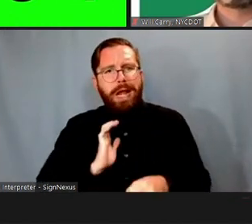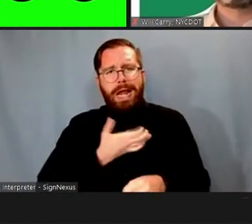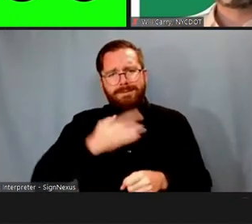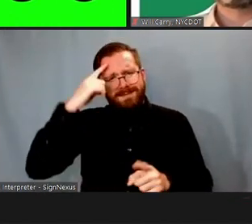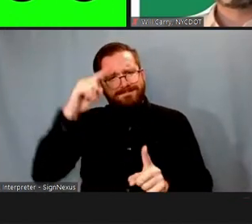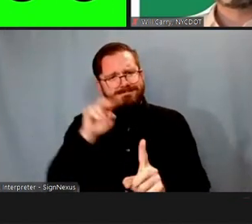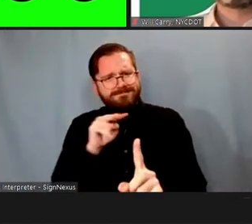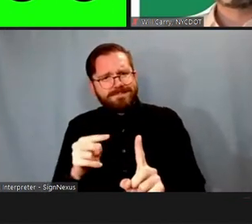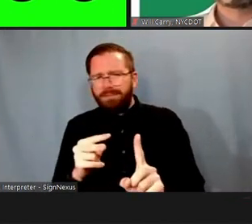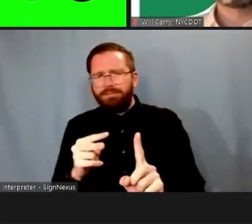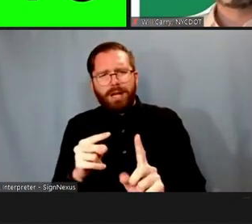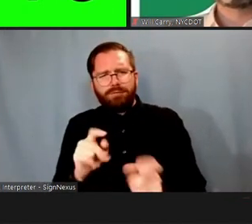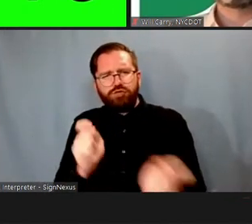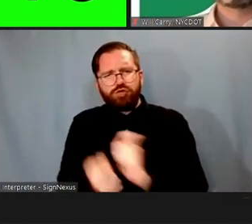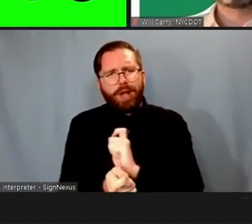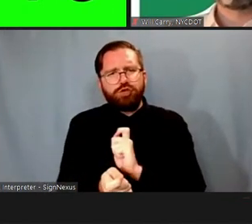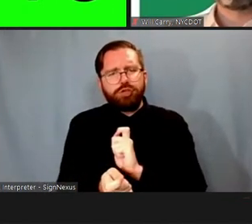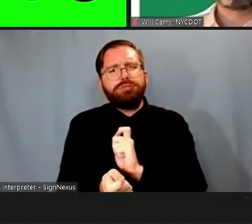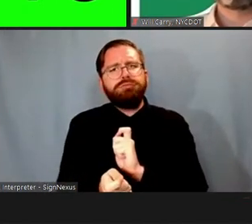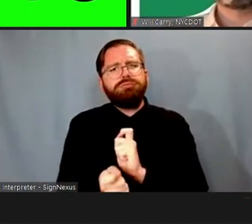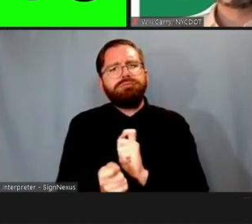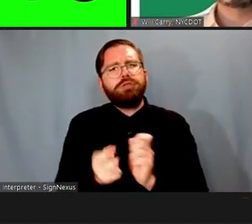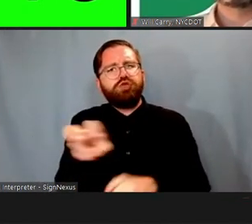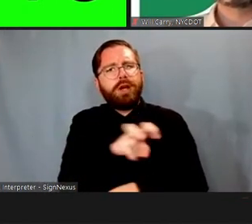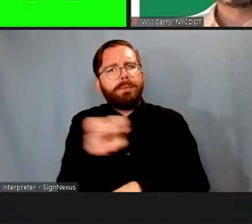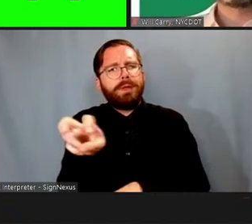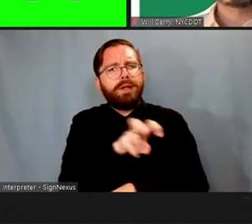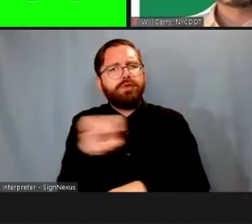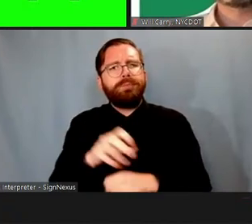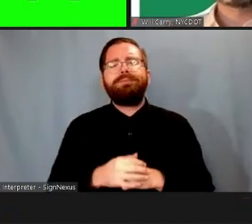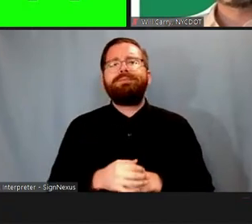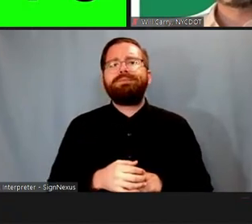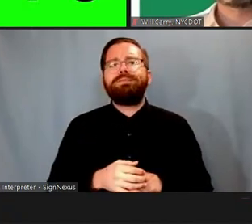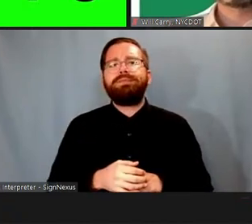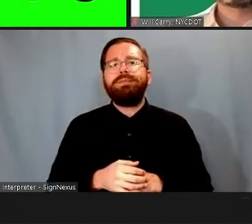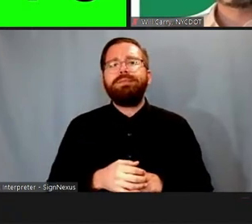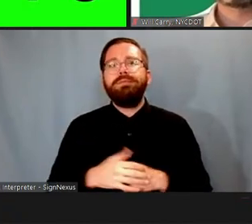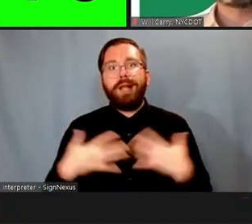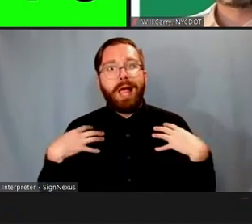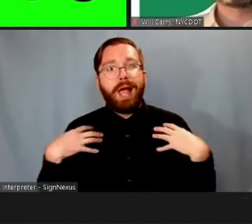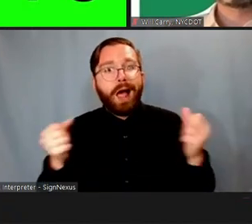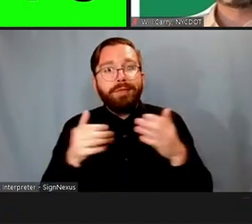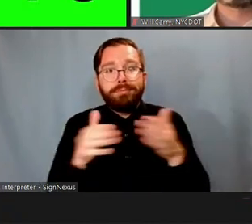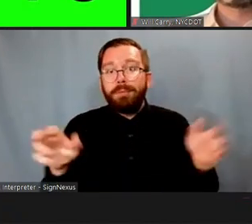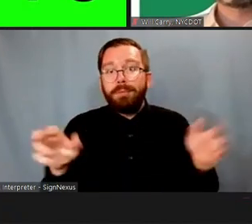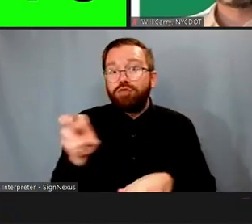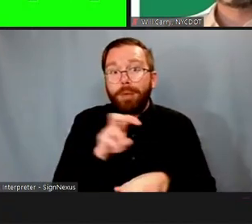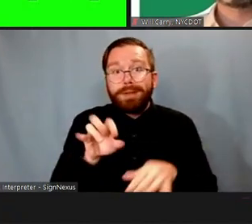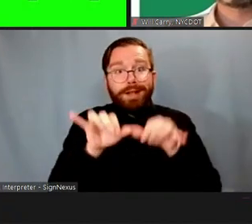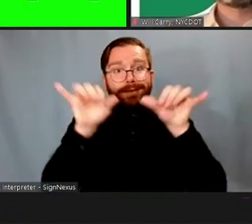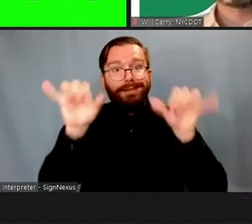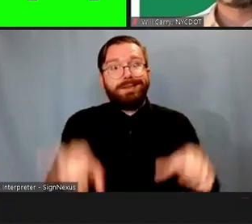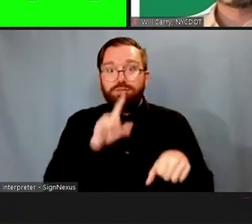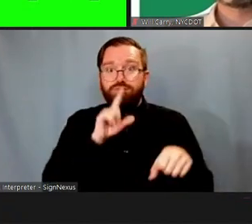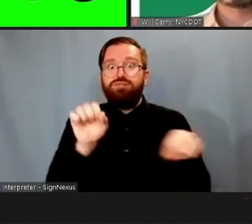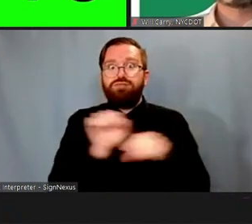transportation the socioeconomic benefits of a healthy public transportation system are invaluable